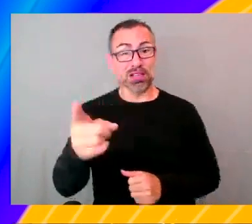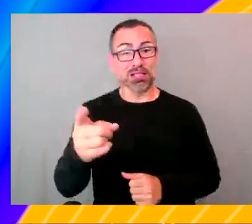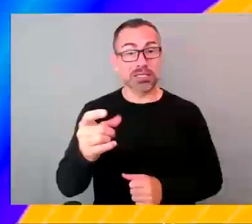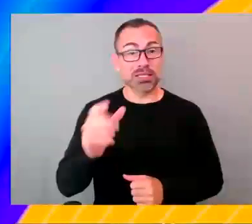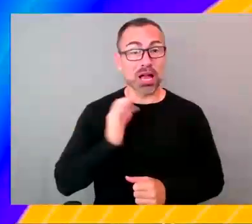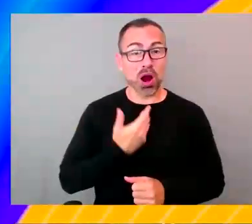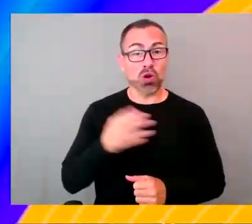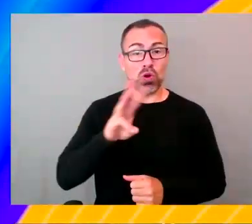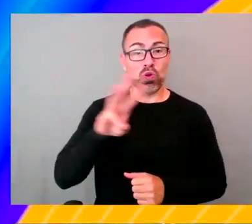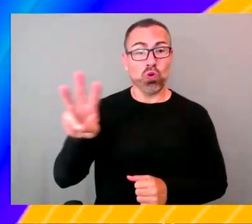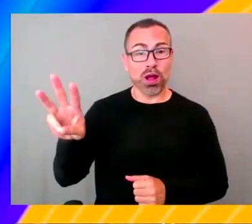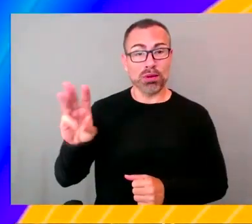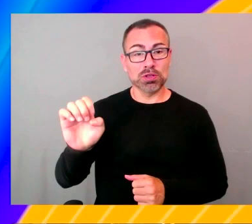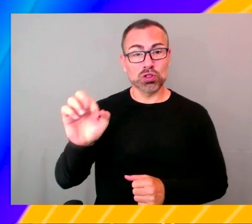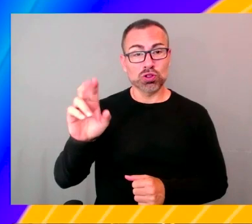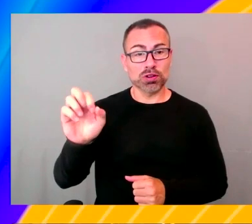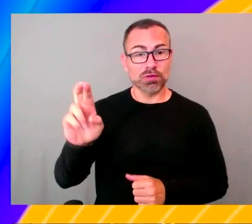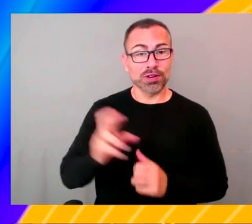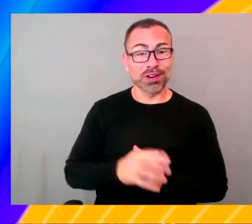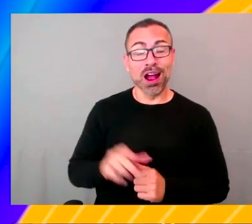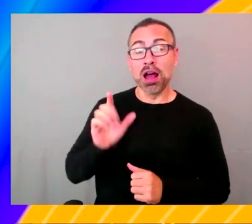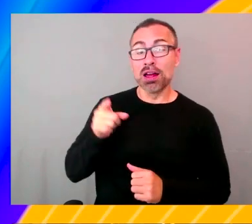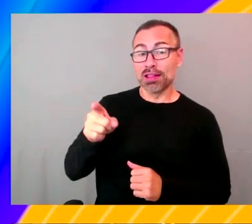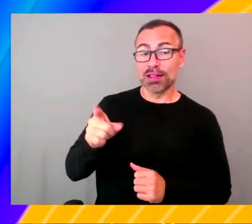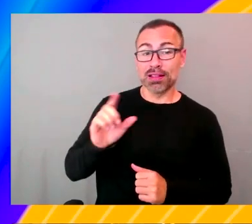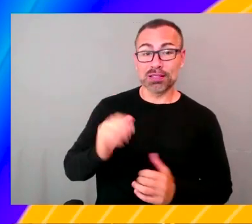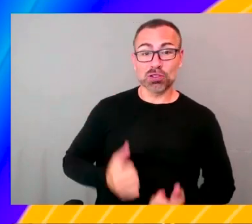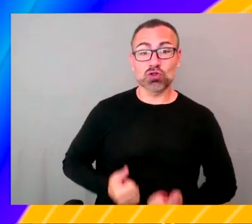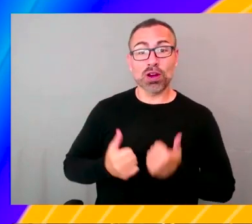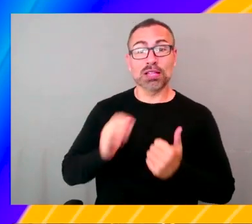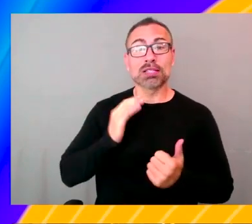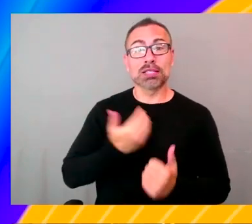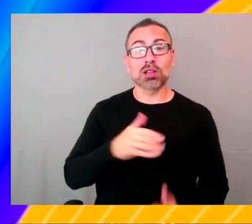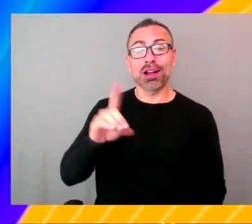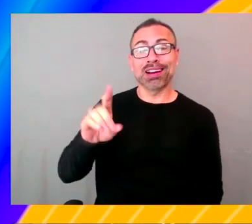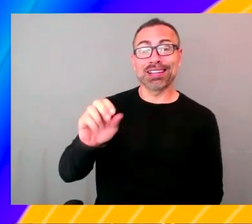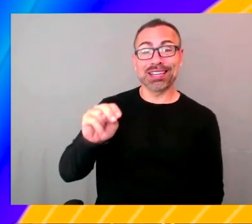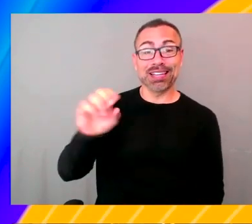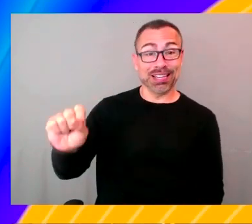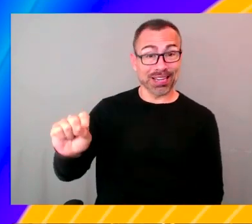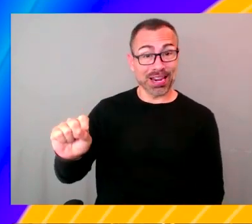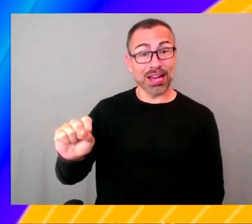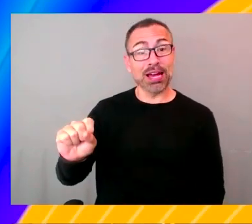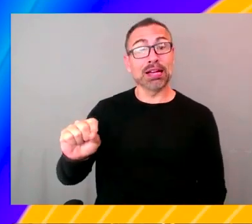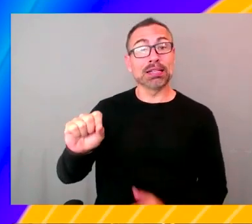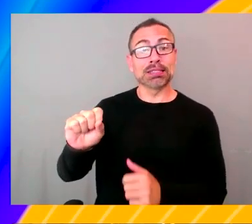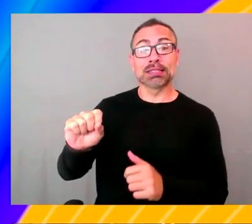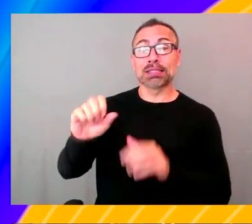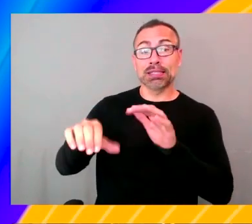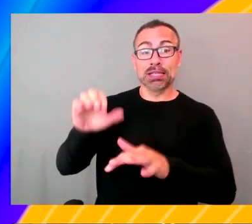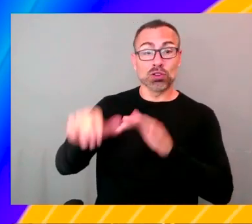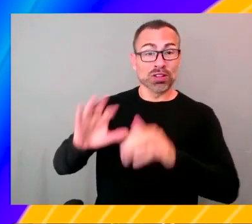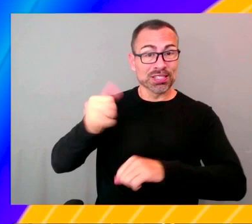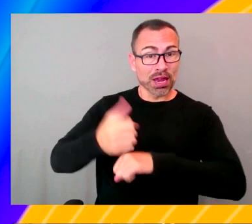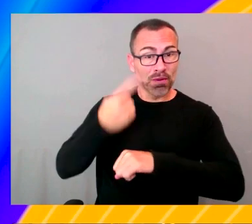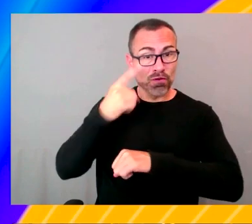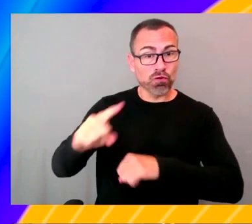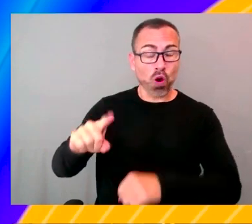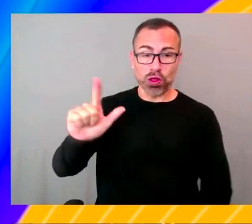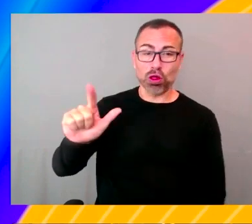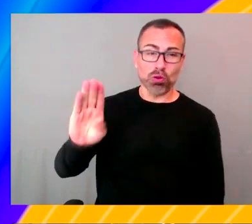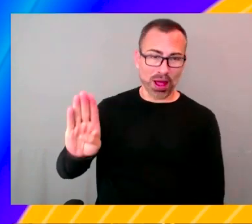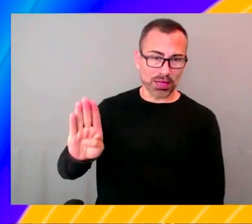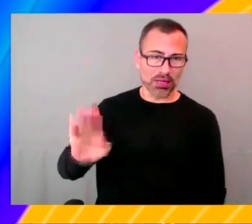this address here is the DNS entry that I set up for the load balancer, right? Okay. So now we